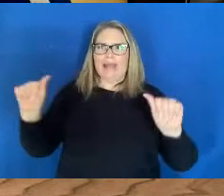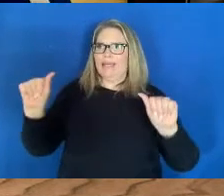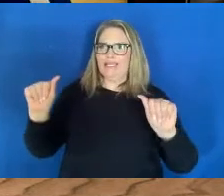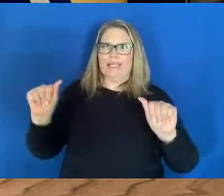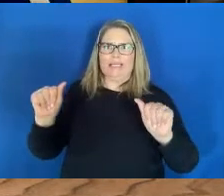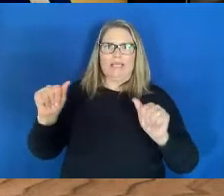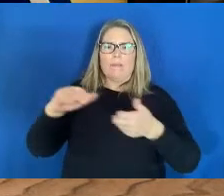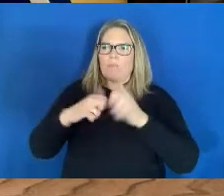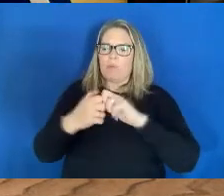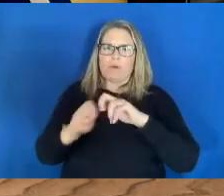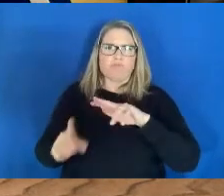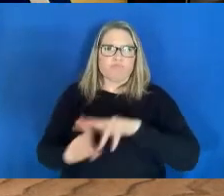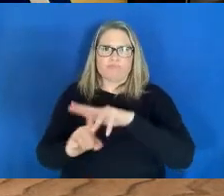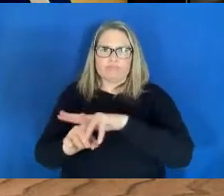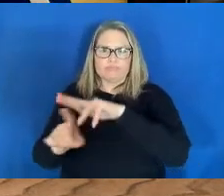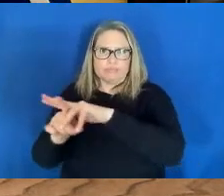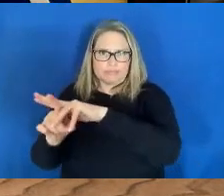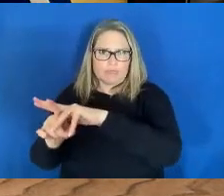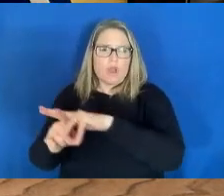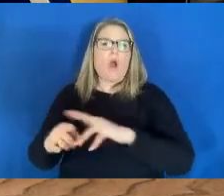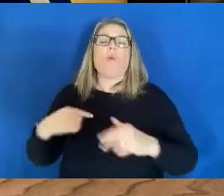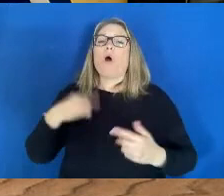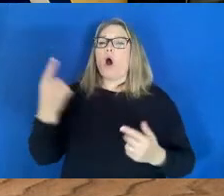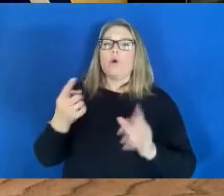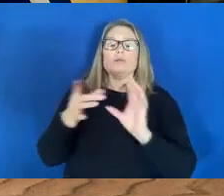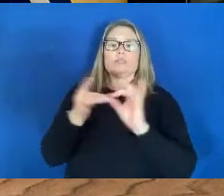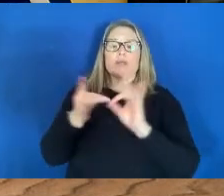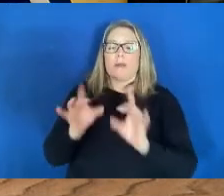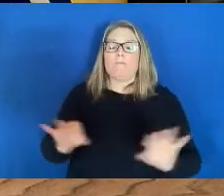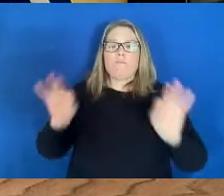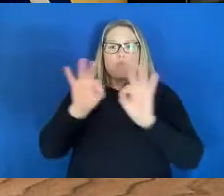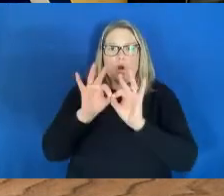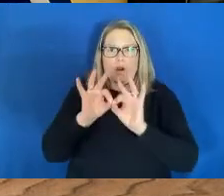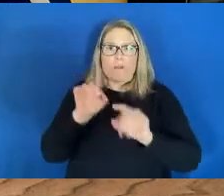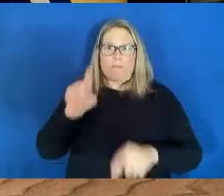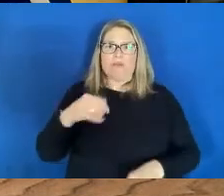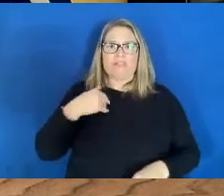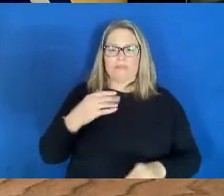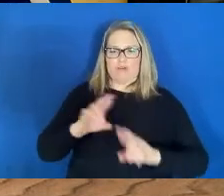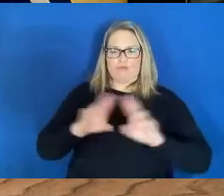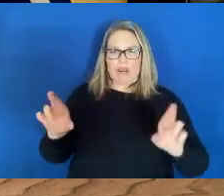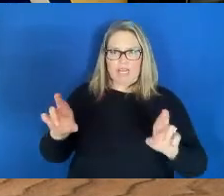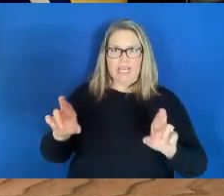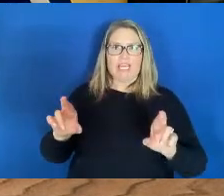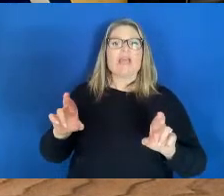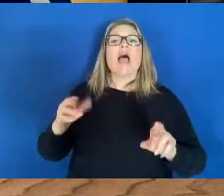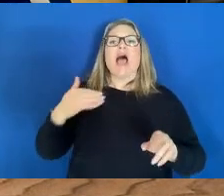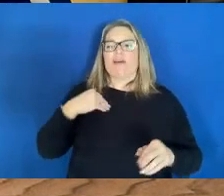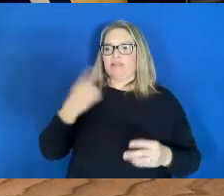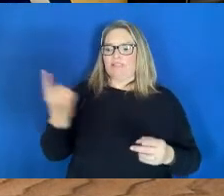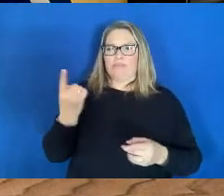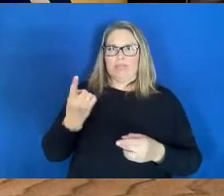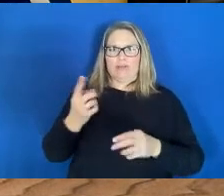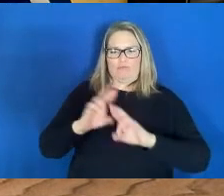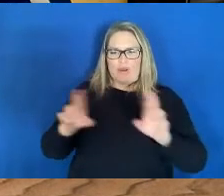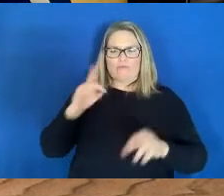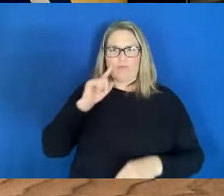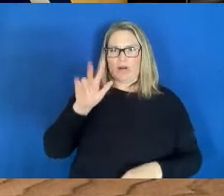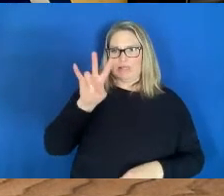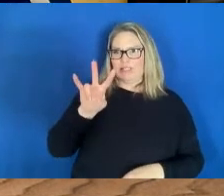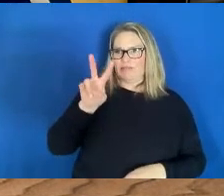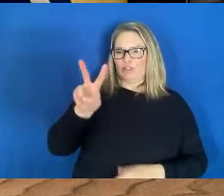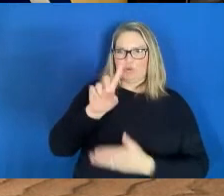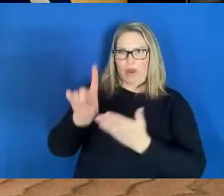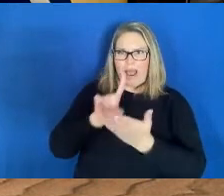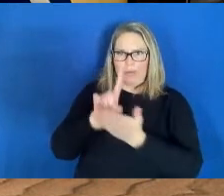we always speak about the 72 hours preparedness package that homes and businesses should be looking to have.